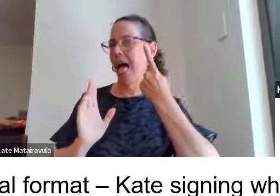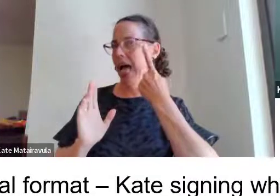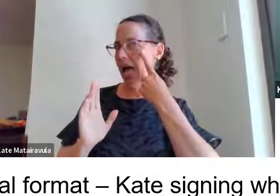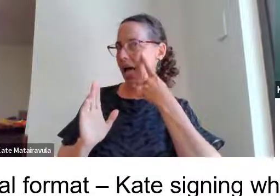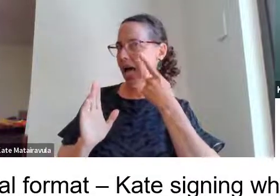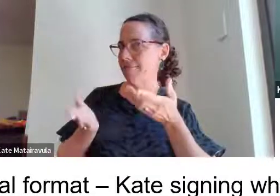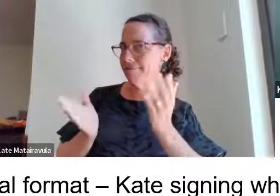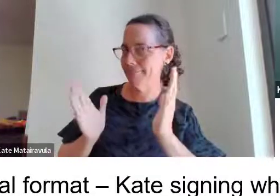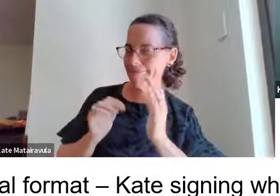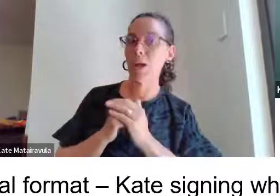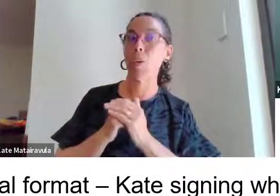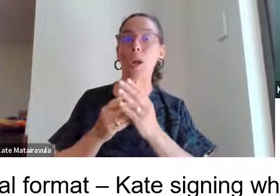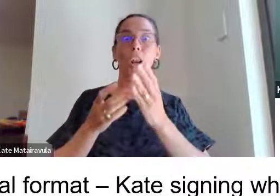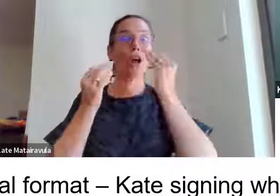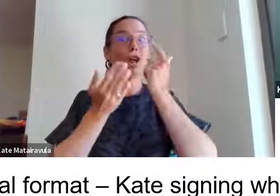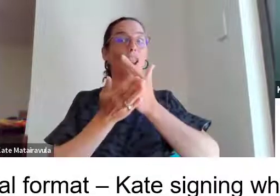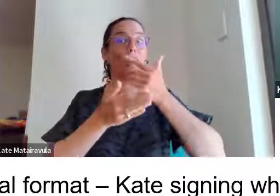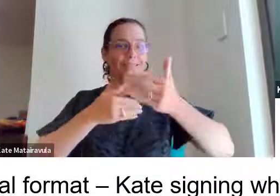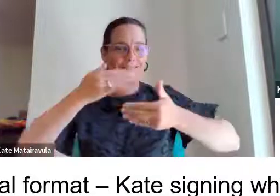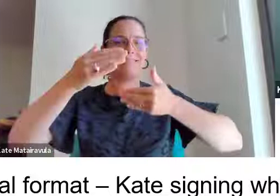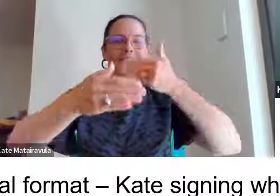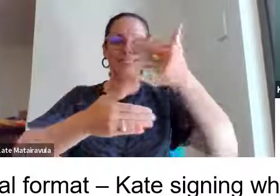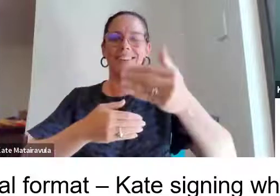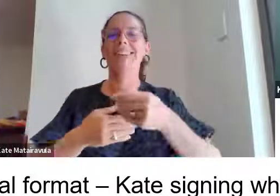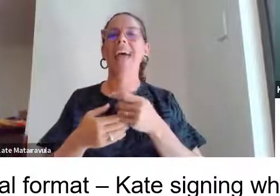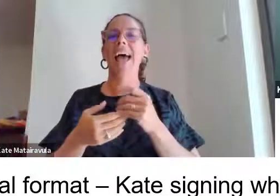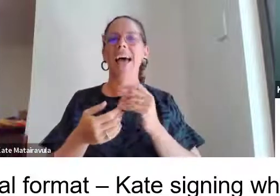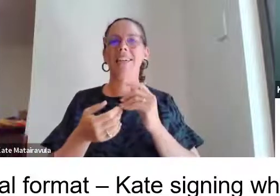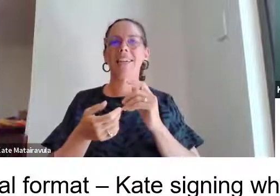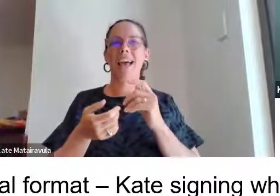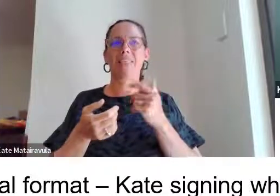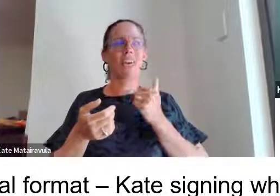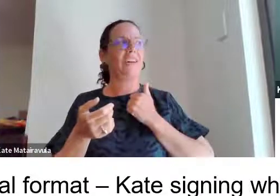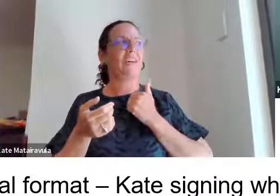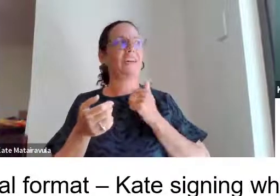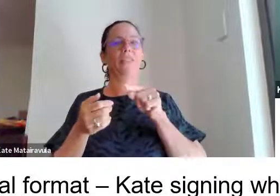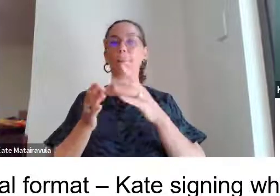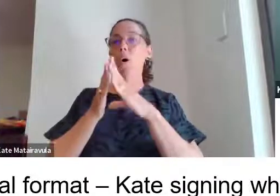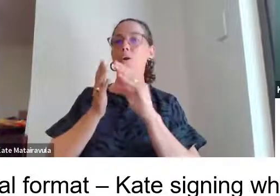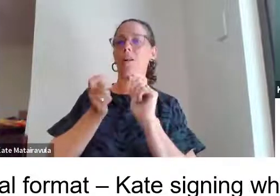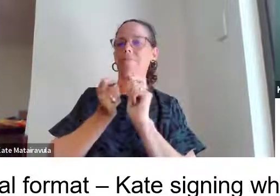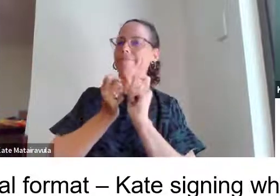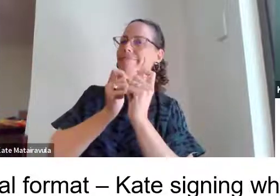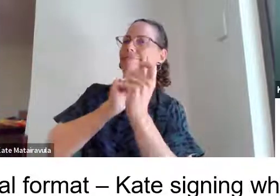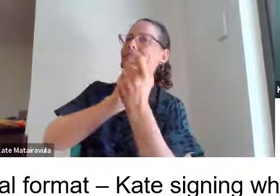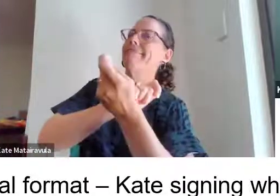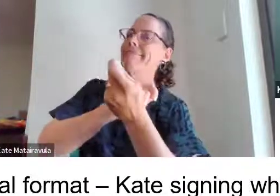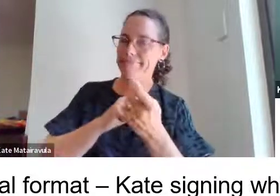Disabilities. So we thought, let's give this a go. So, and we've certainly learned a lot since